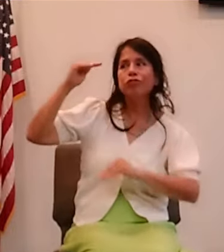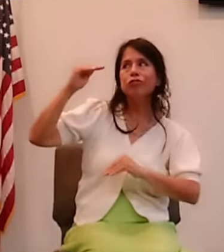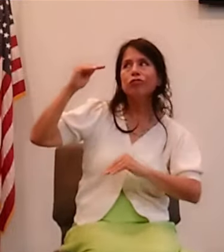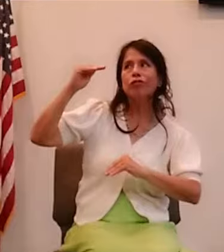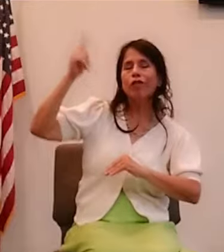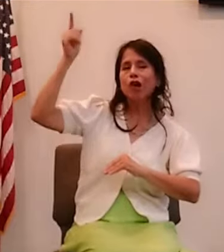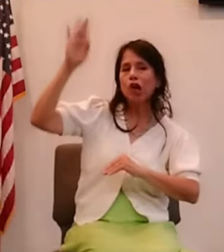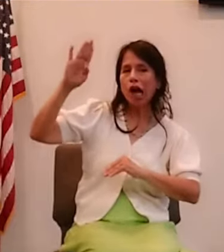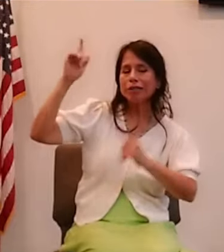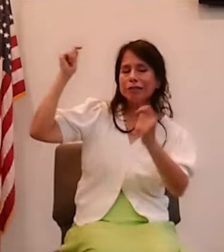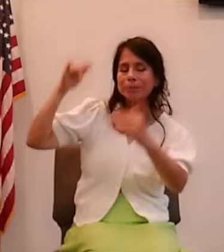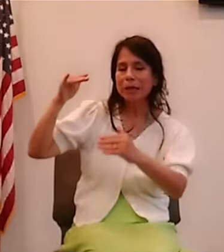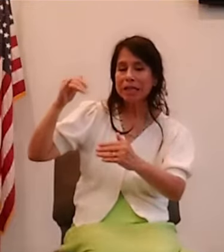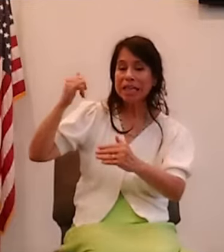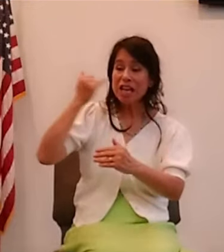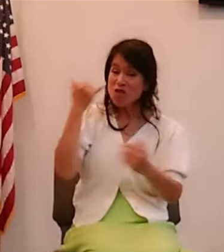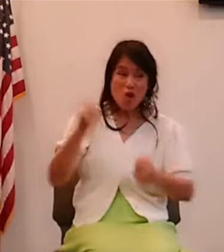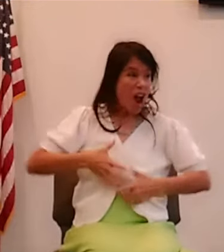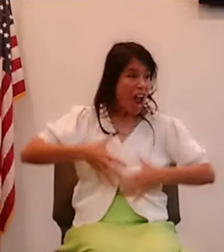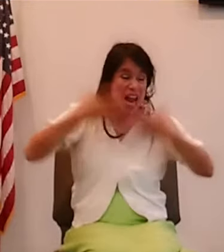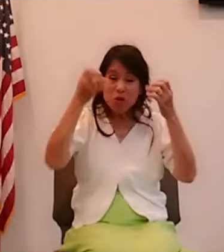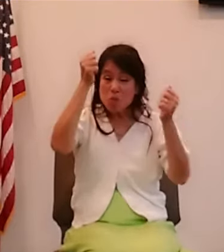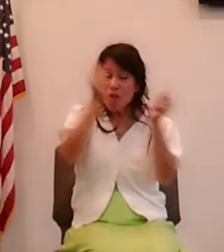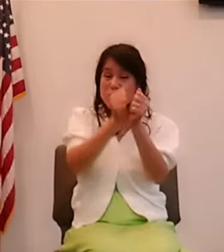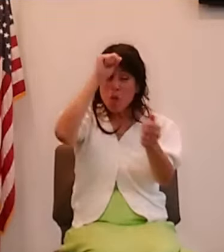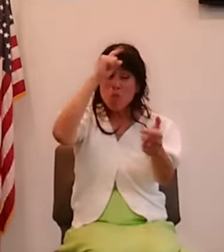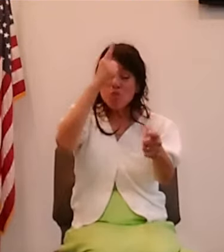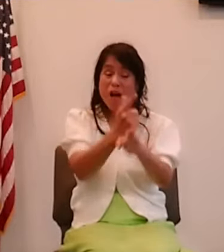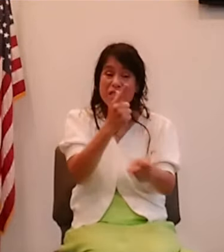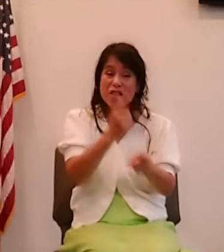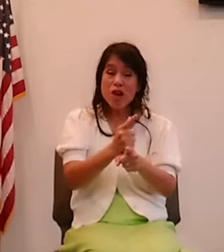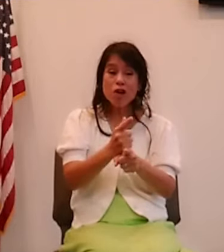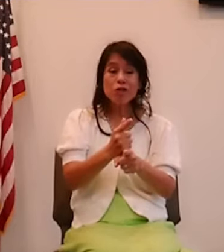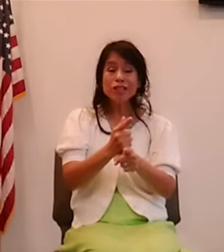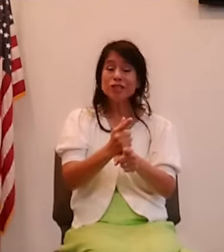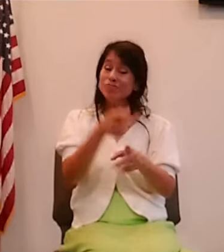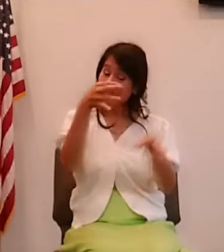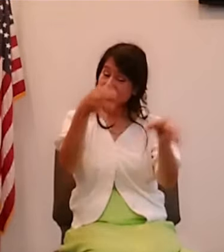you are angry with your brother, you will be subject to judgment.